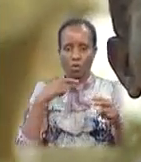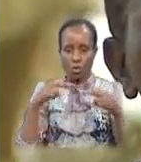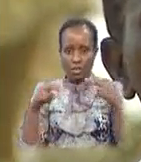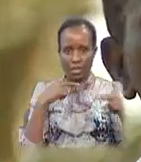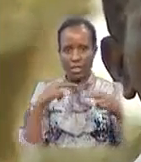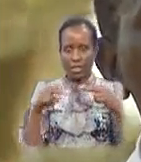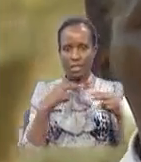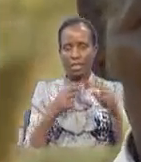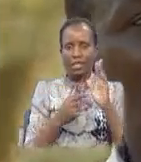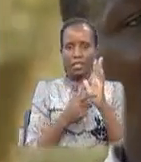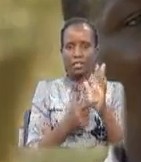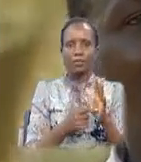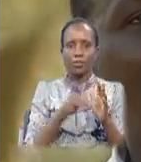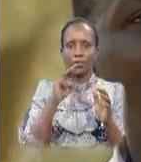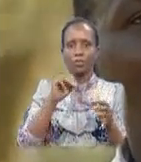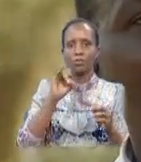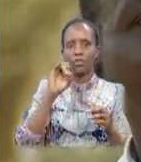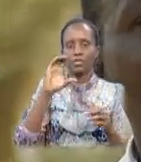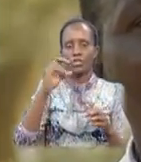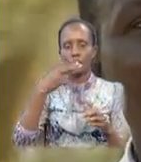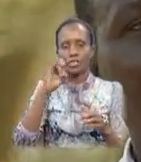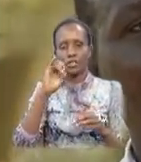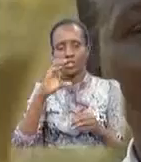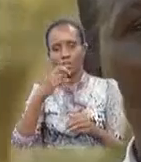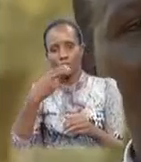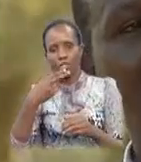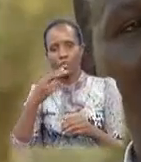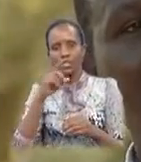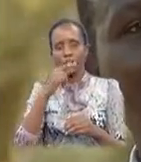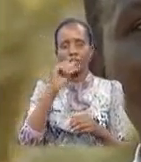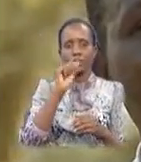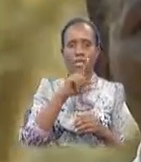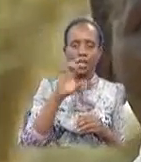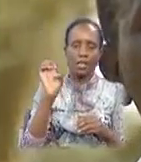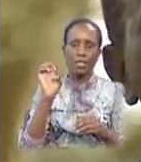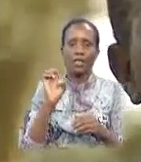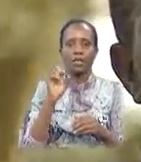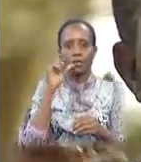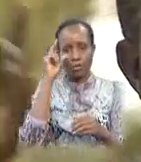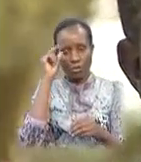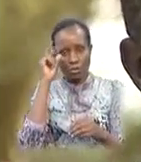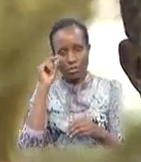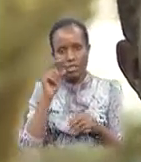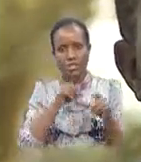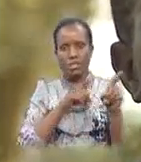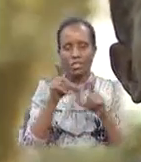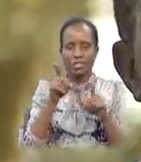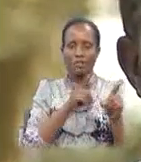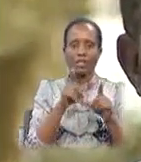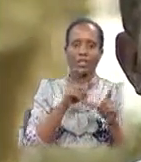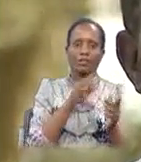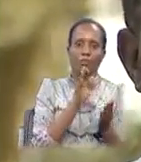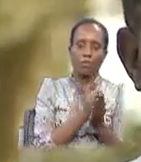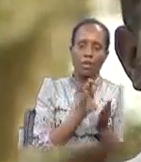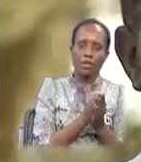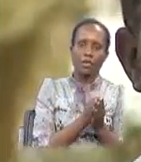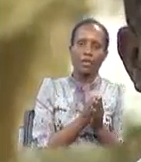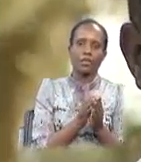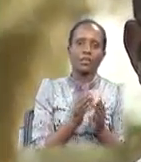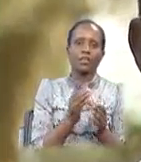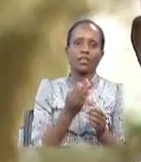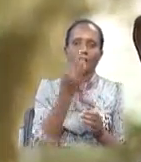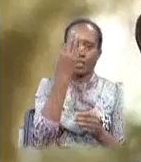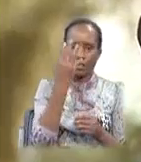Ukienda Mtitu utakuta ninauza sukuma zangu Tale, Coasted Hotel, Safari Park. Tuseme